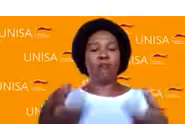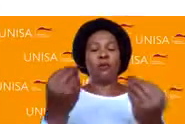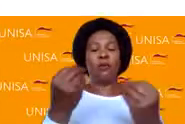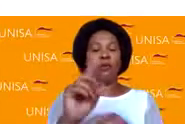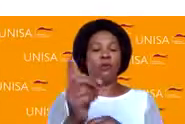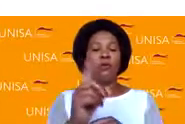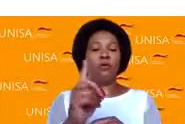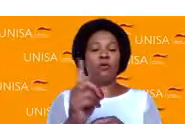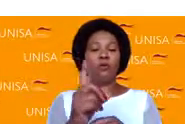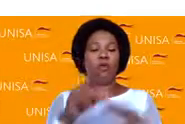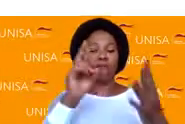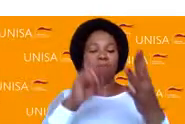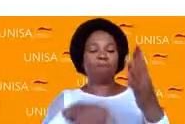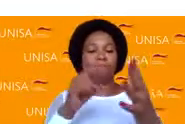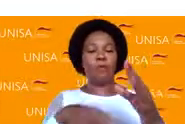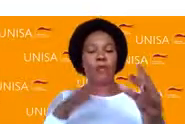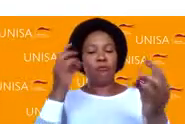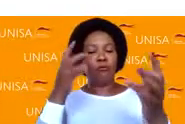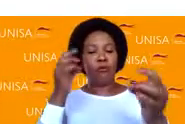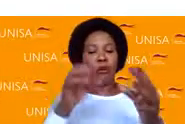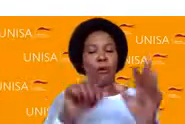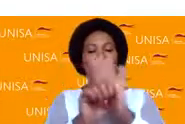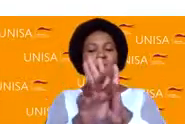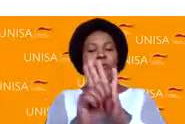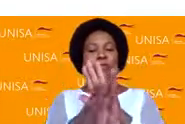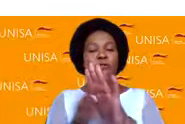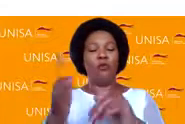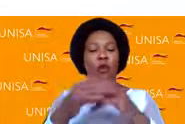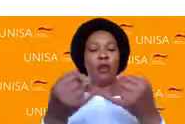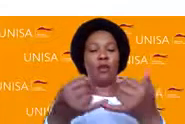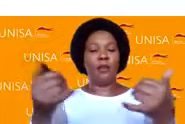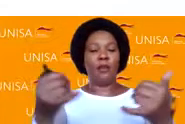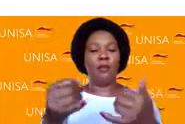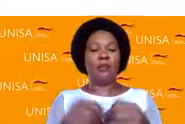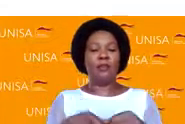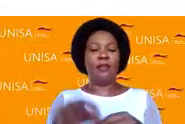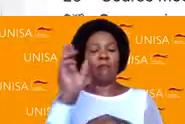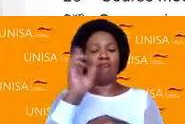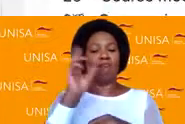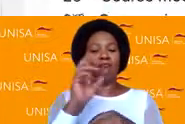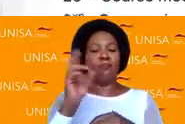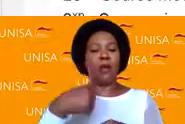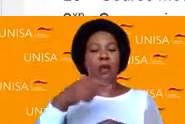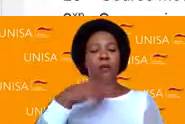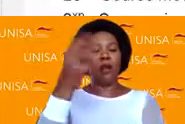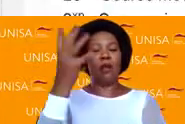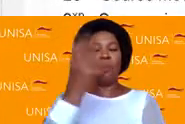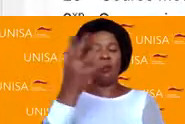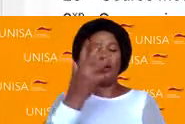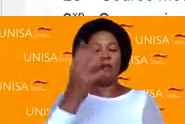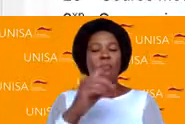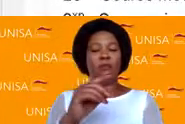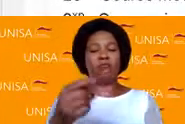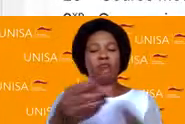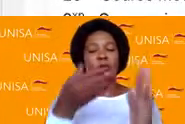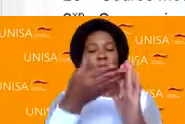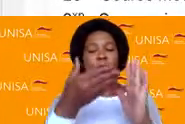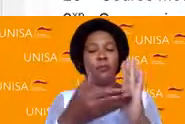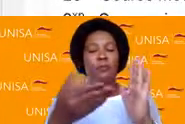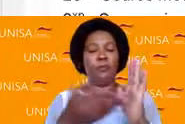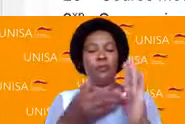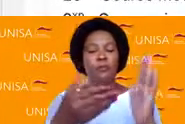read information that's published online. Remember, facilitator lecturers might also make this available just as